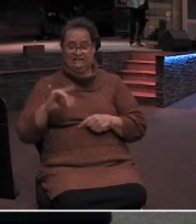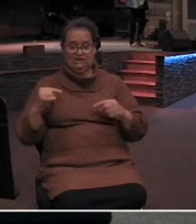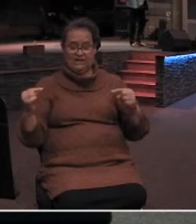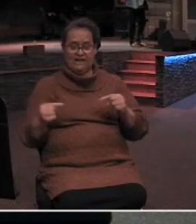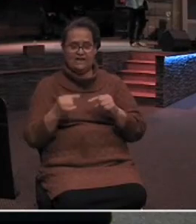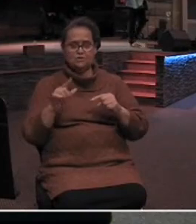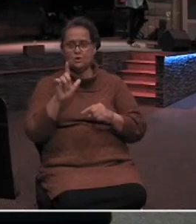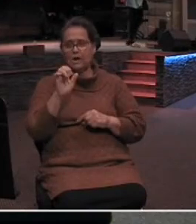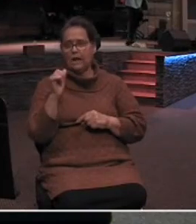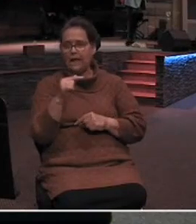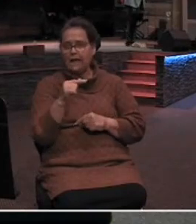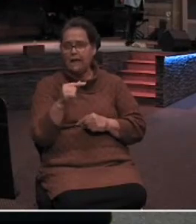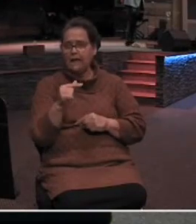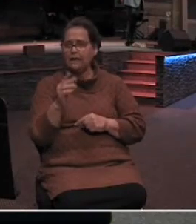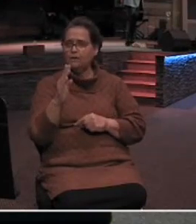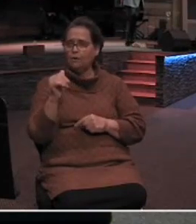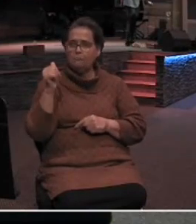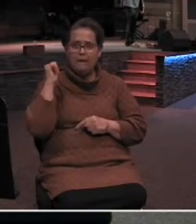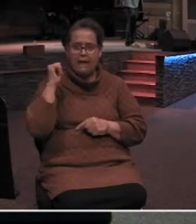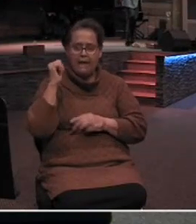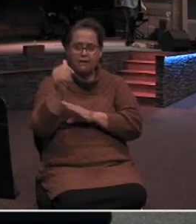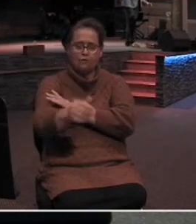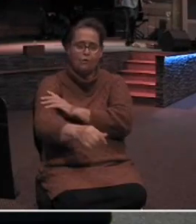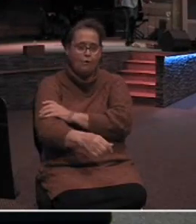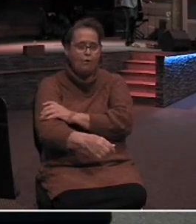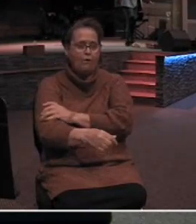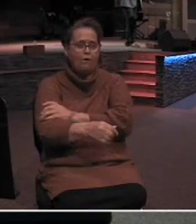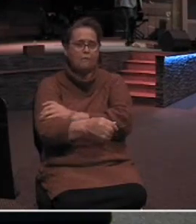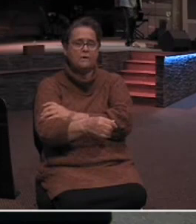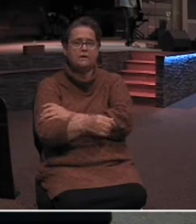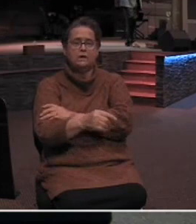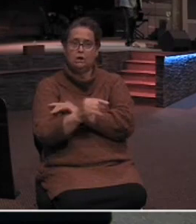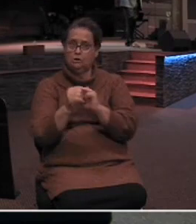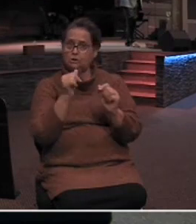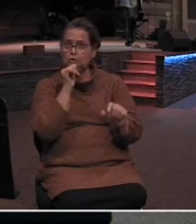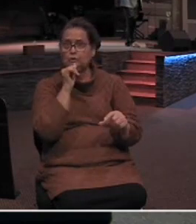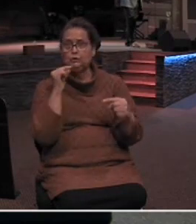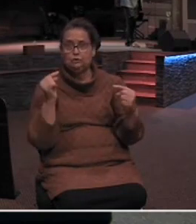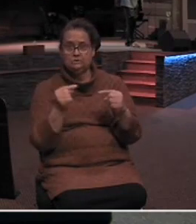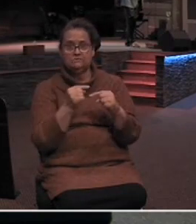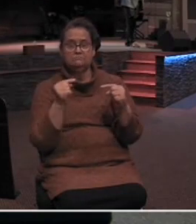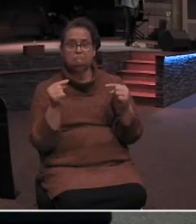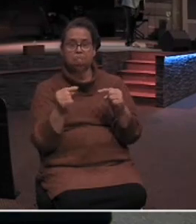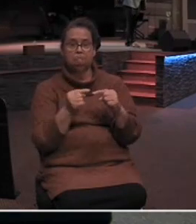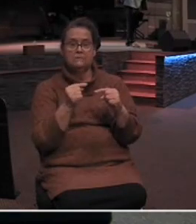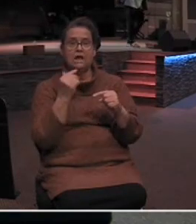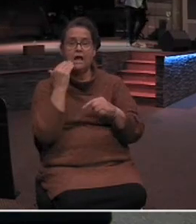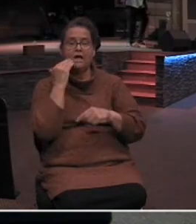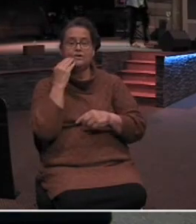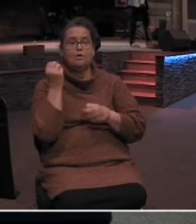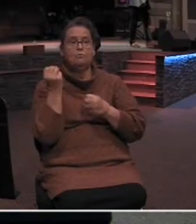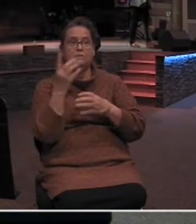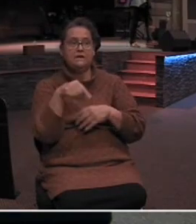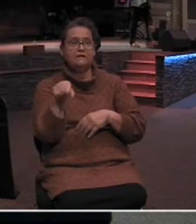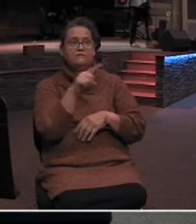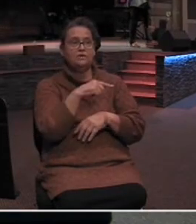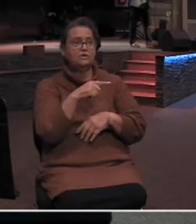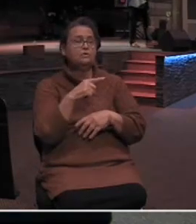a leg injury, a back or an arm injury, it hurts. I know many in this